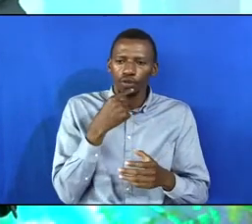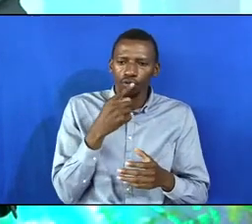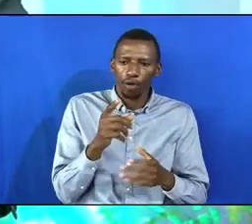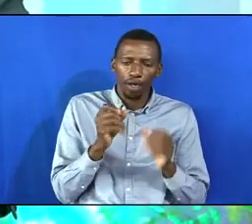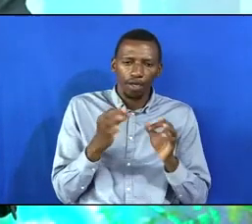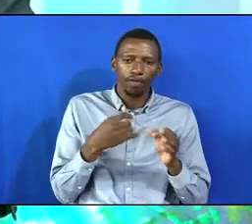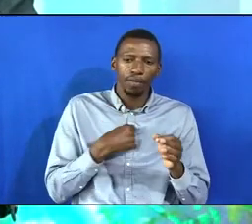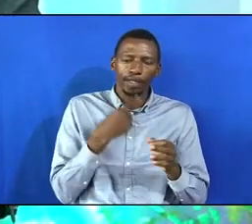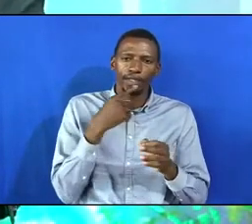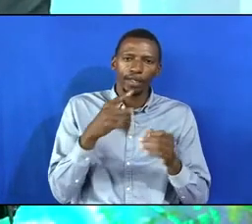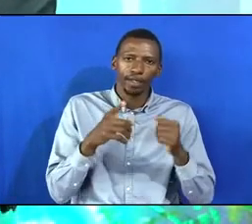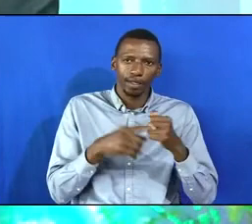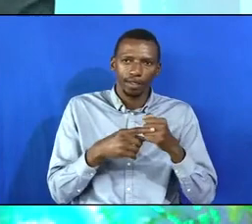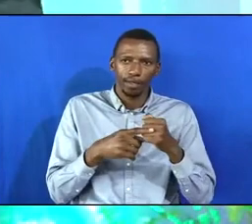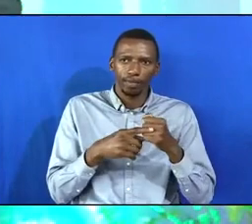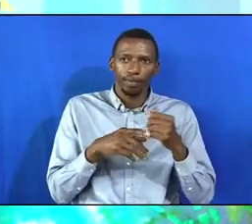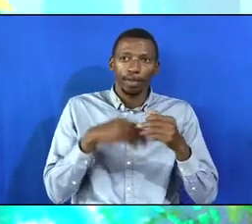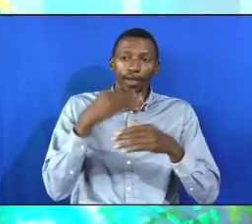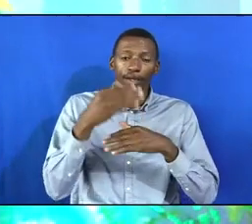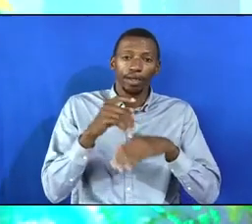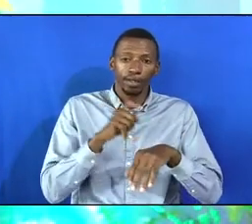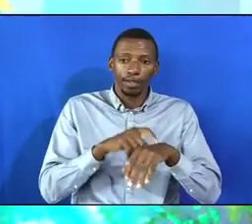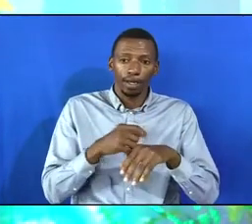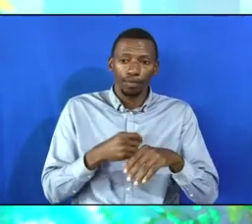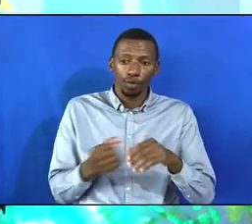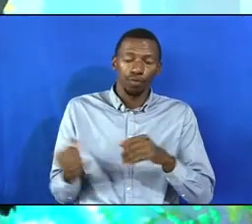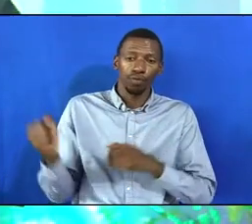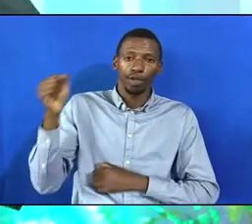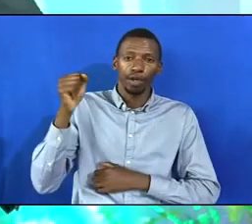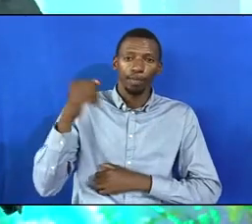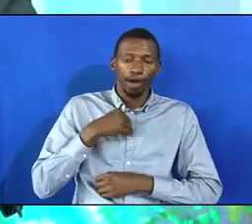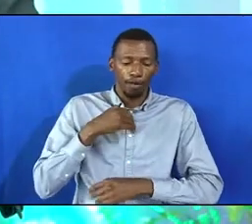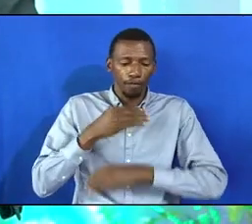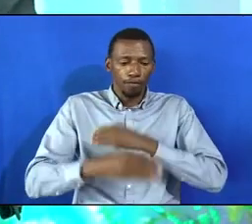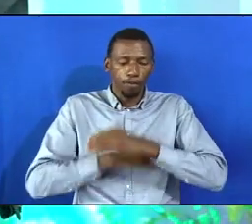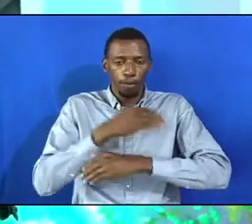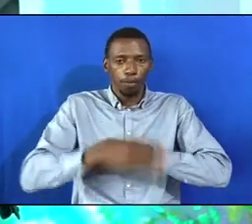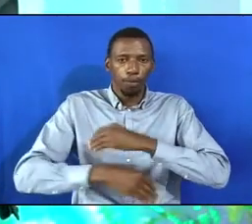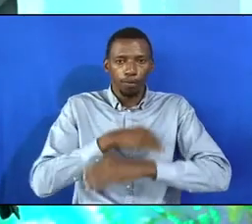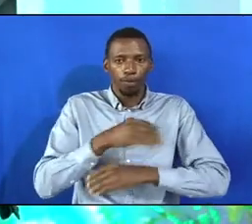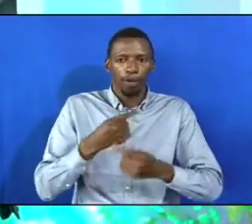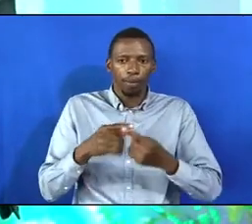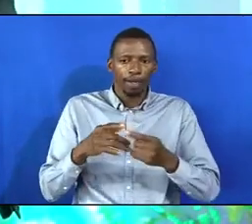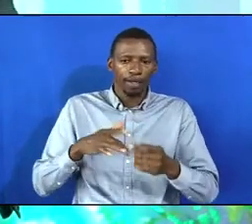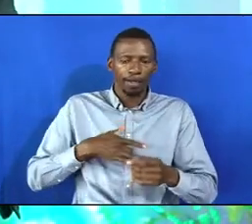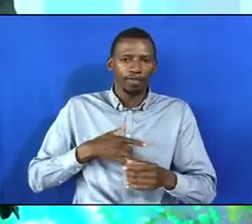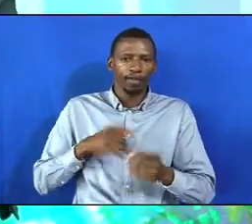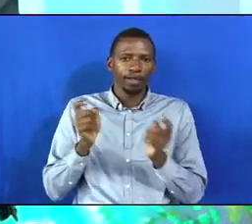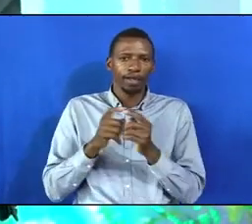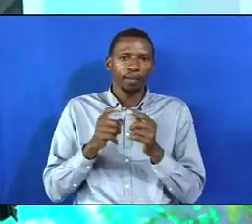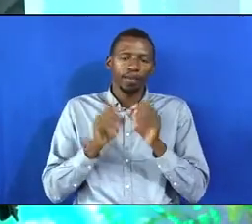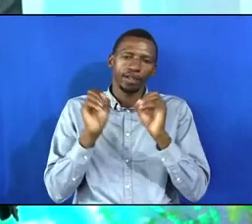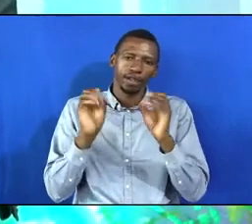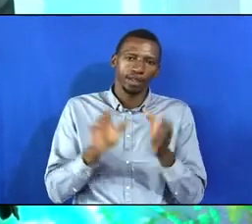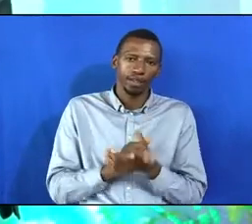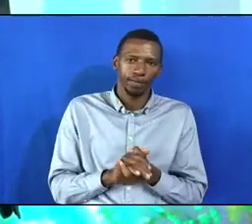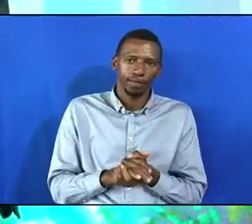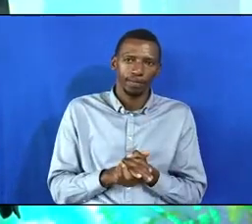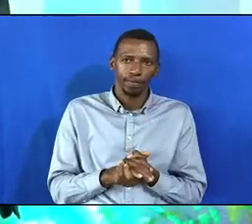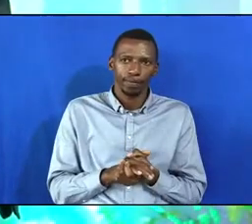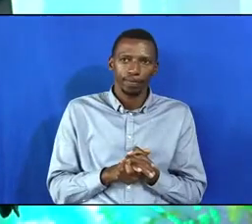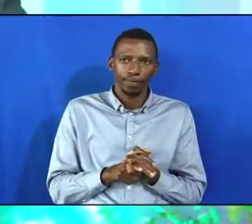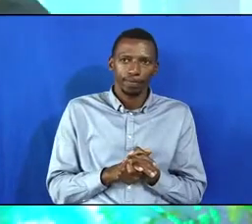6. The next time I woke up, there was a plaster around me, and I never experienced the pain. It has not always been the